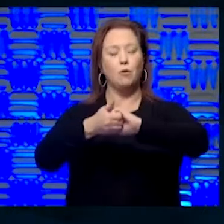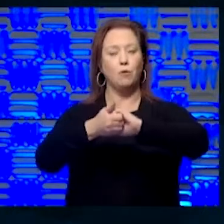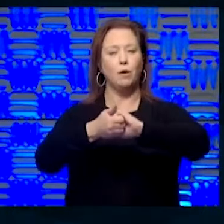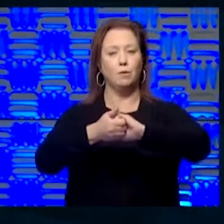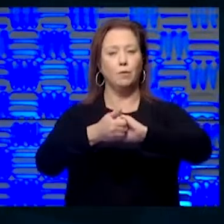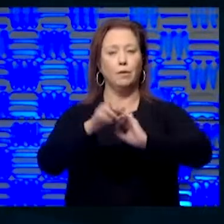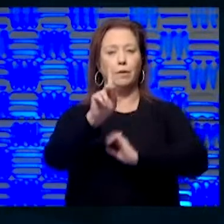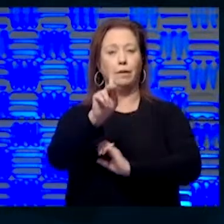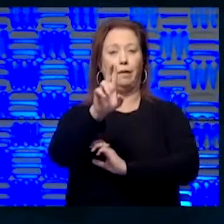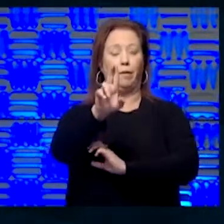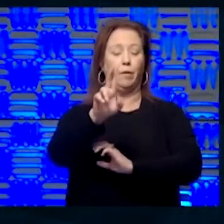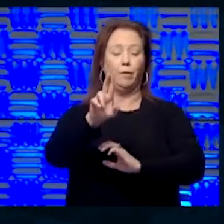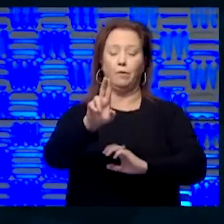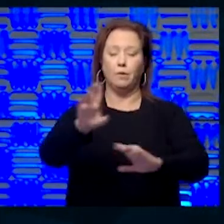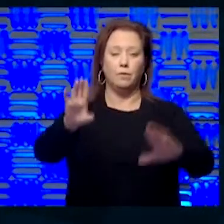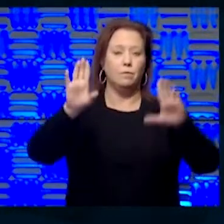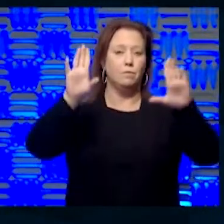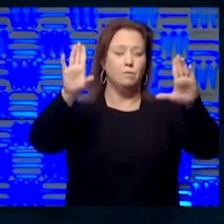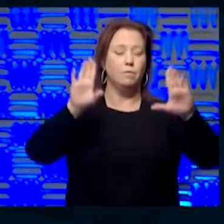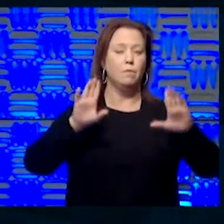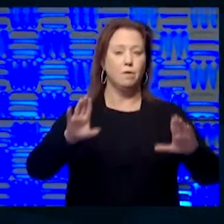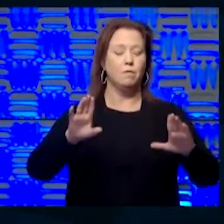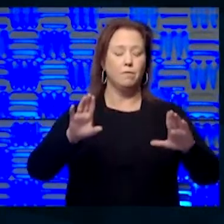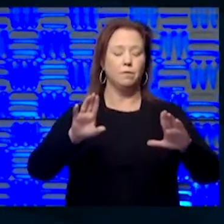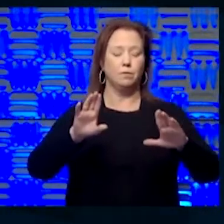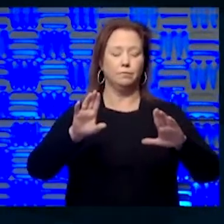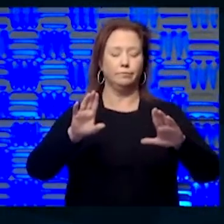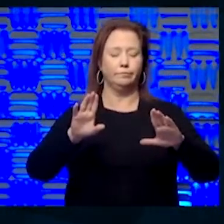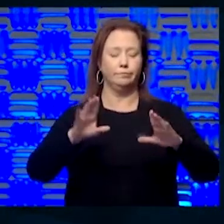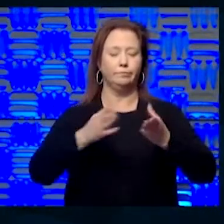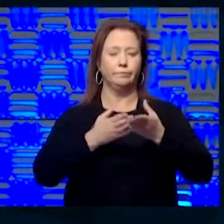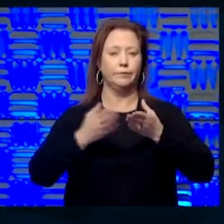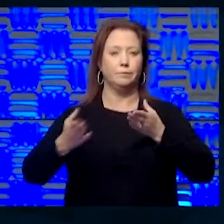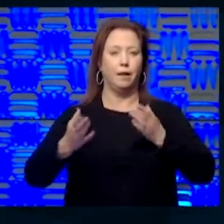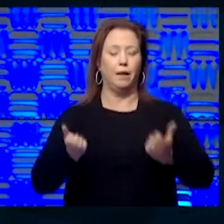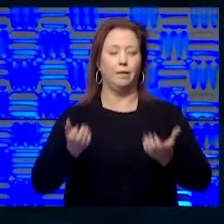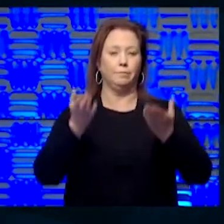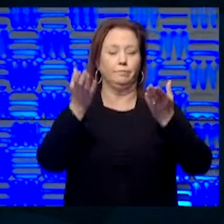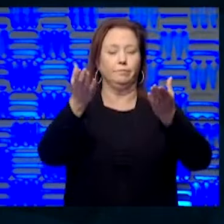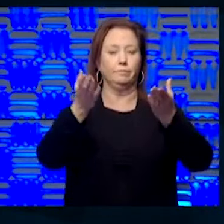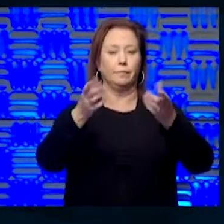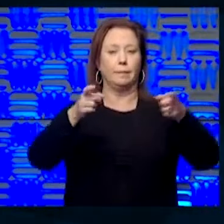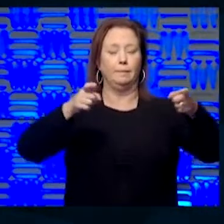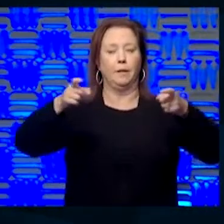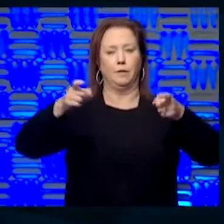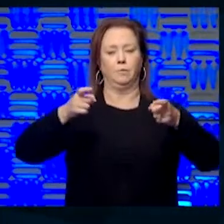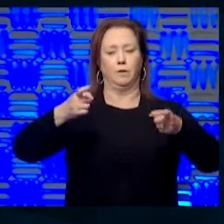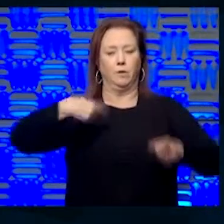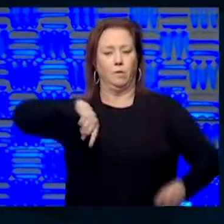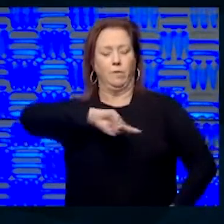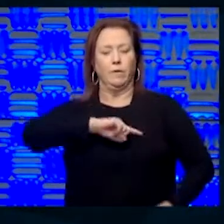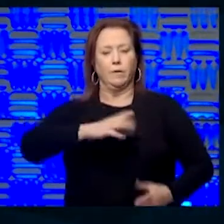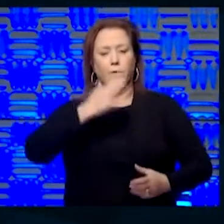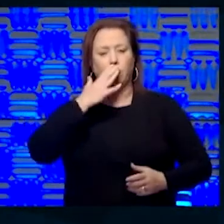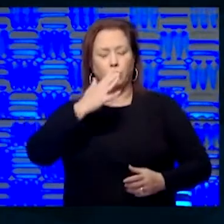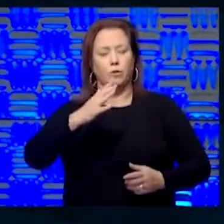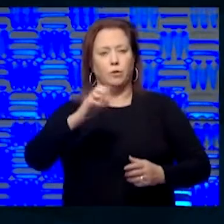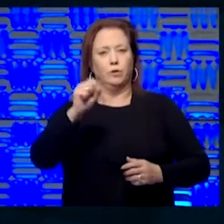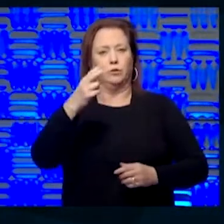job of coordinating and supply resource management. So we're in pretty good shape right now